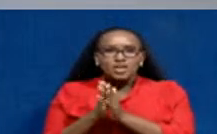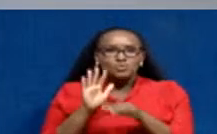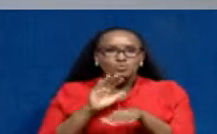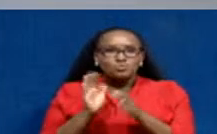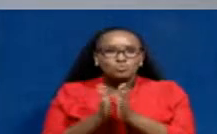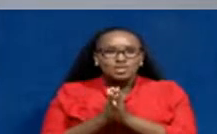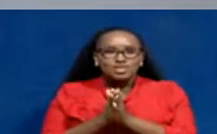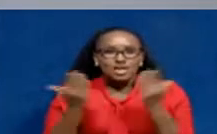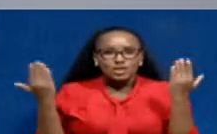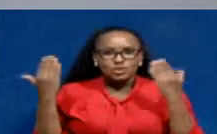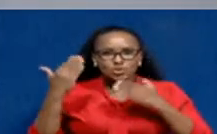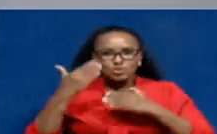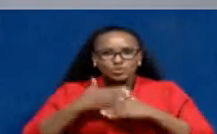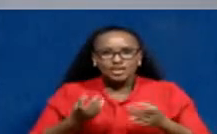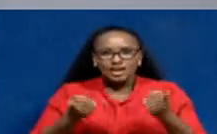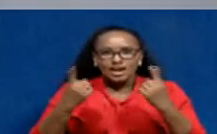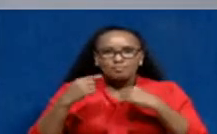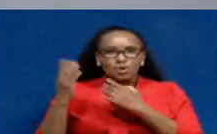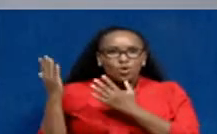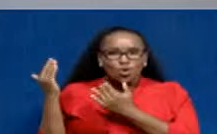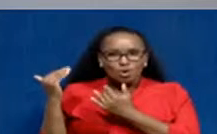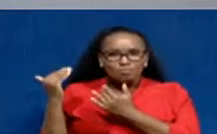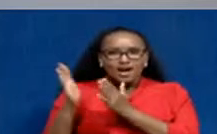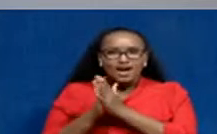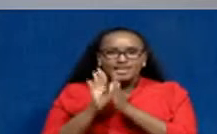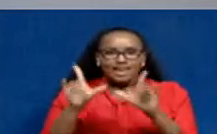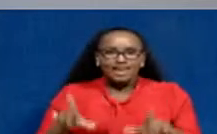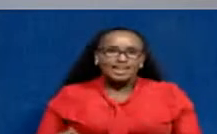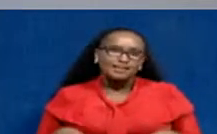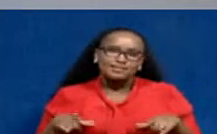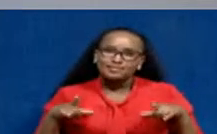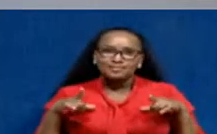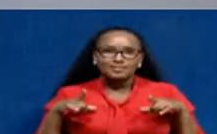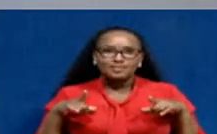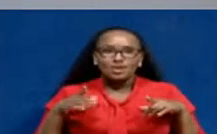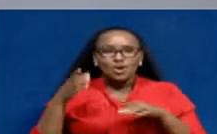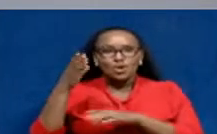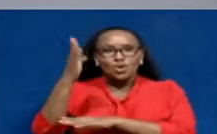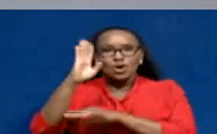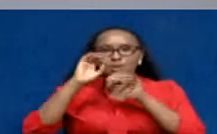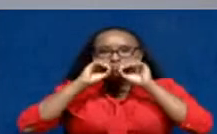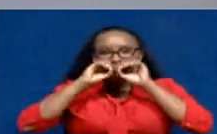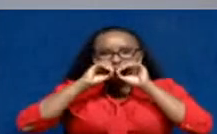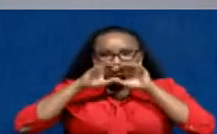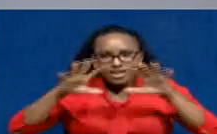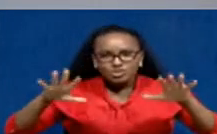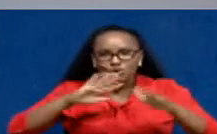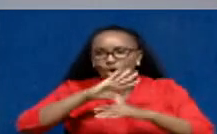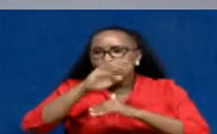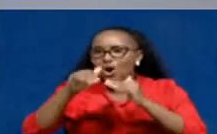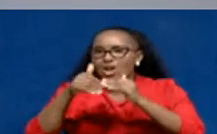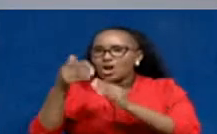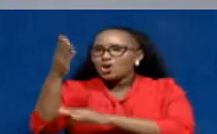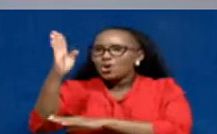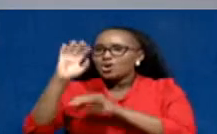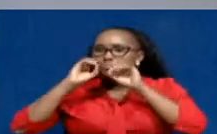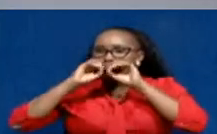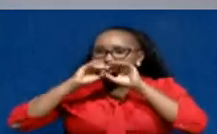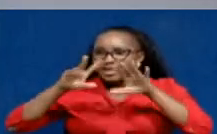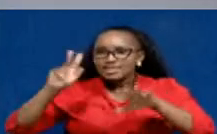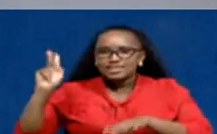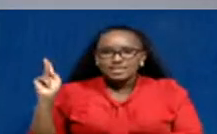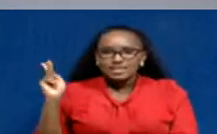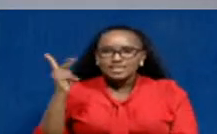dawn comes hope and light. May God bless you all. May God bless